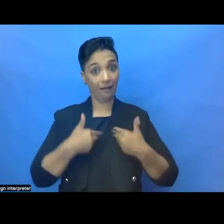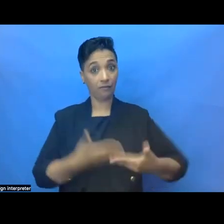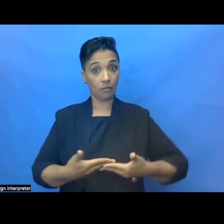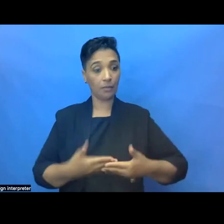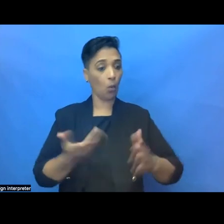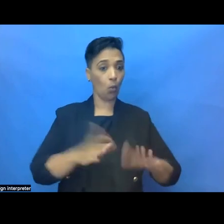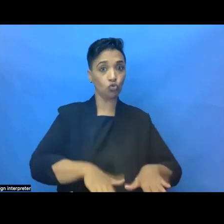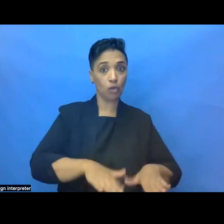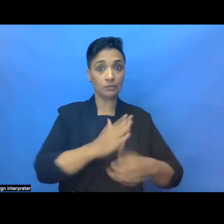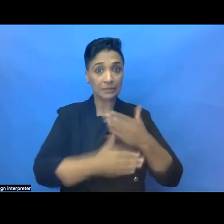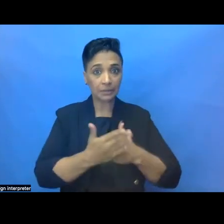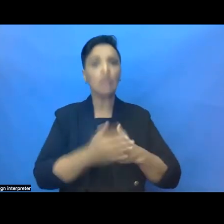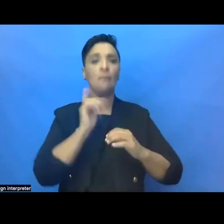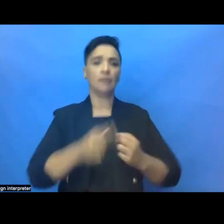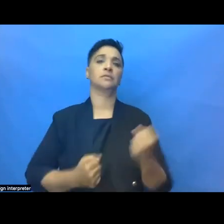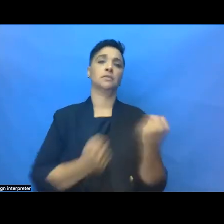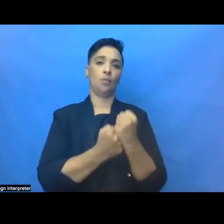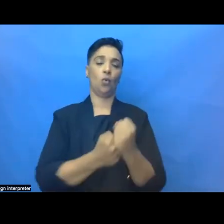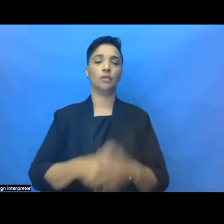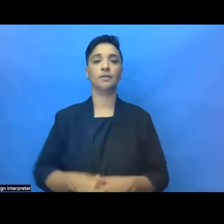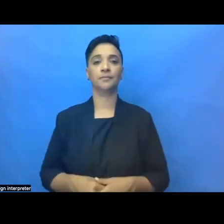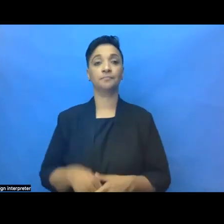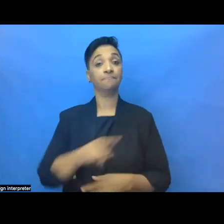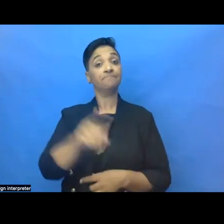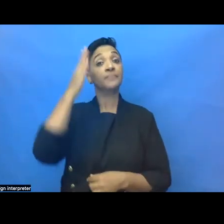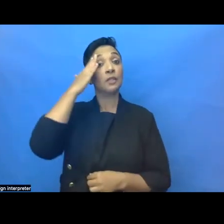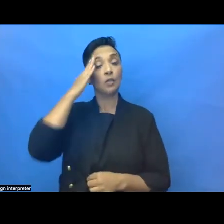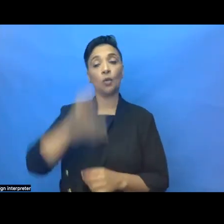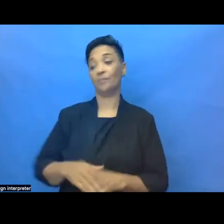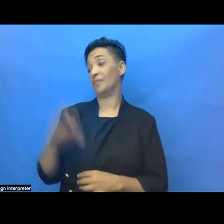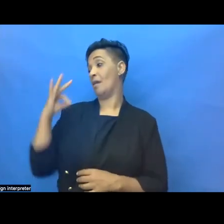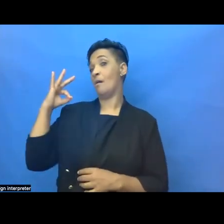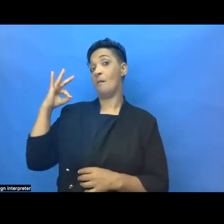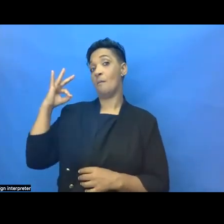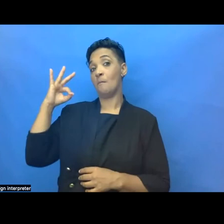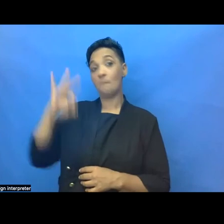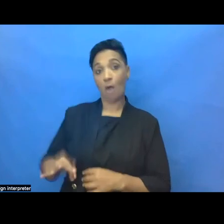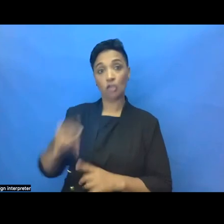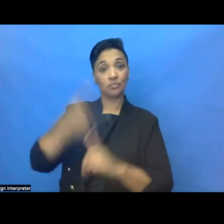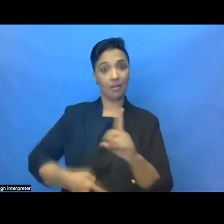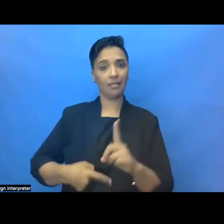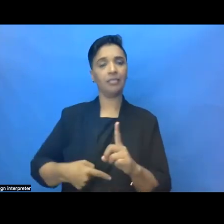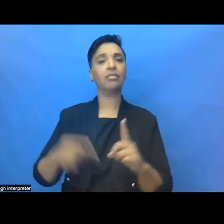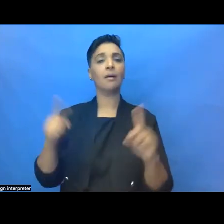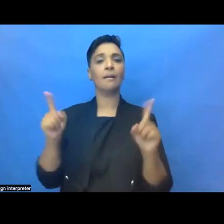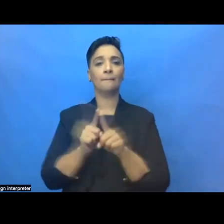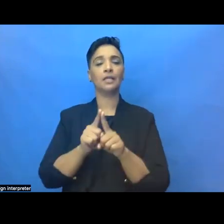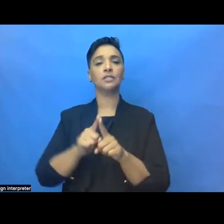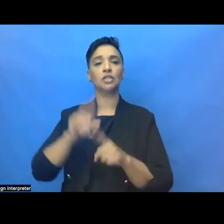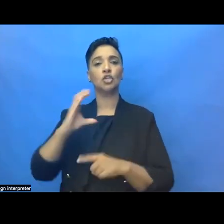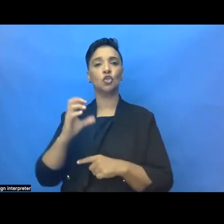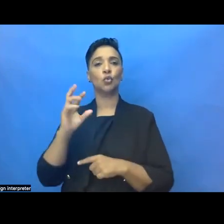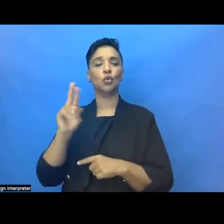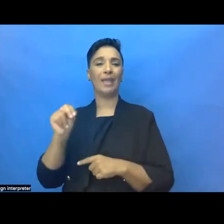know, in March 29 this year, the CRPD committee, together with the UN Committee on the Rights of the Child,